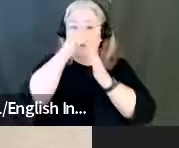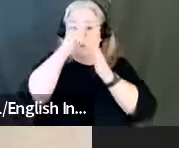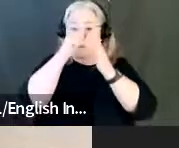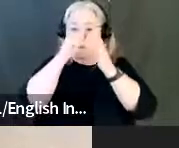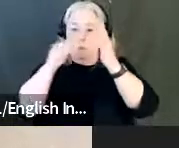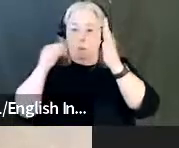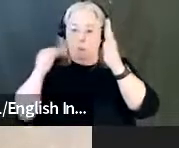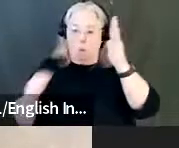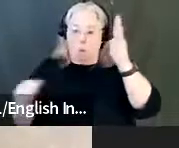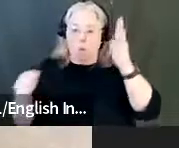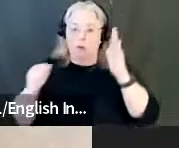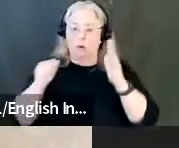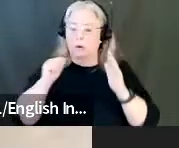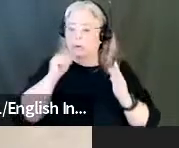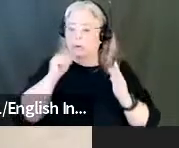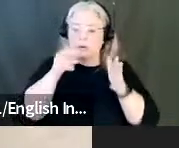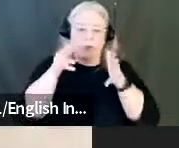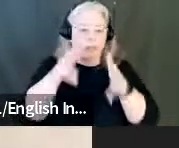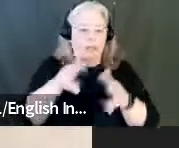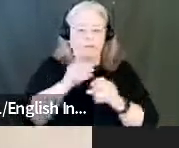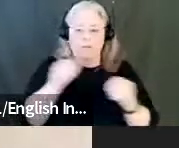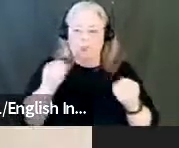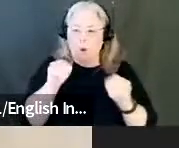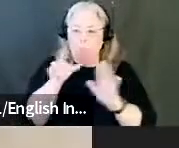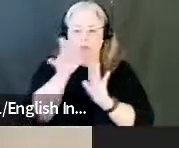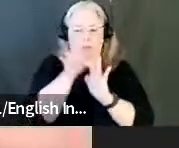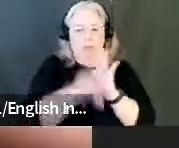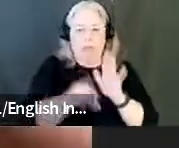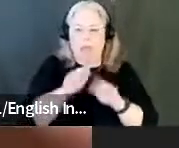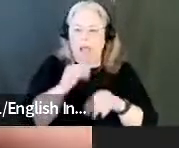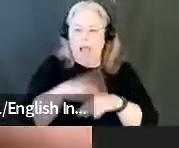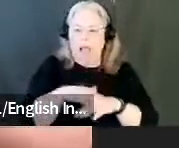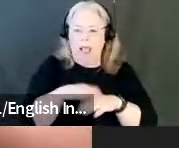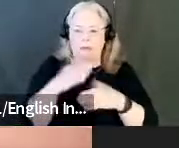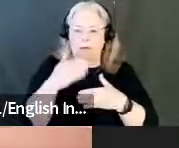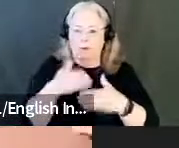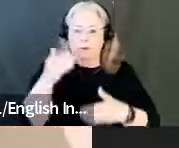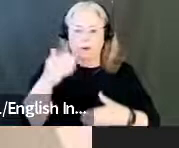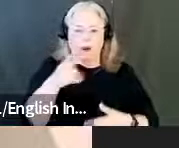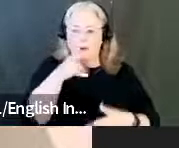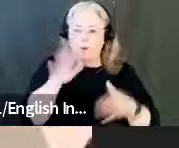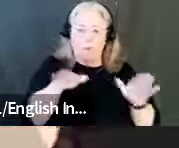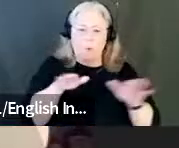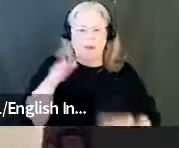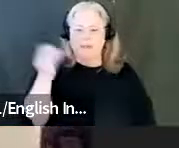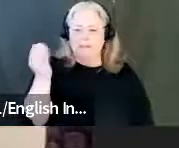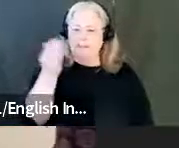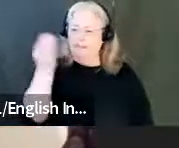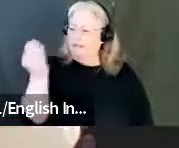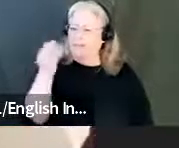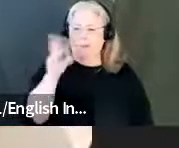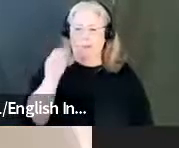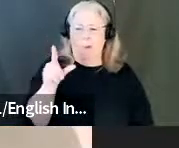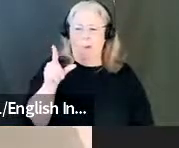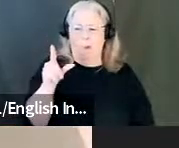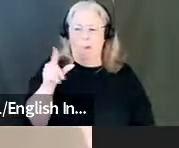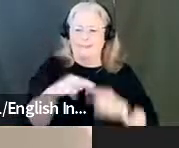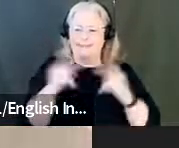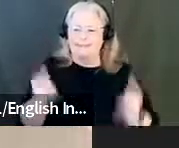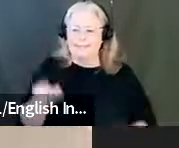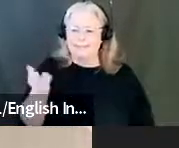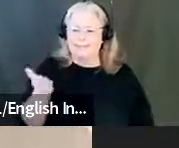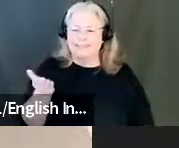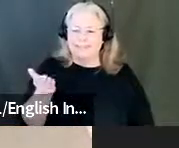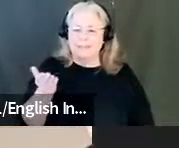The removability, it doesn't leave any residue behind. But I don't want to walk around with a roll of this. So I came